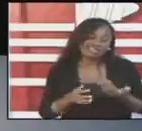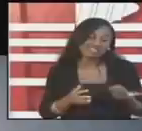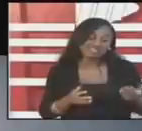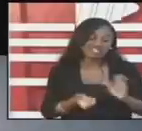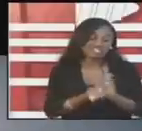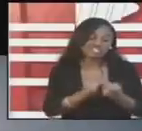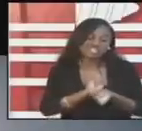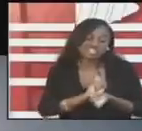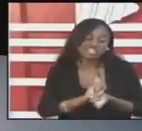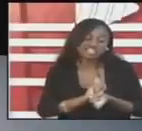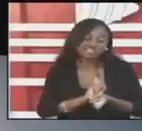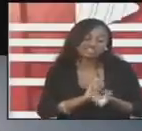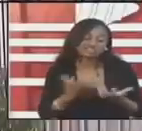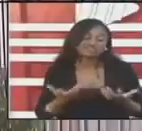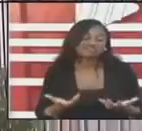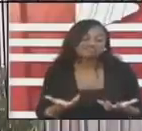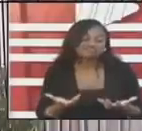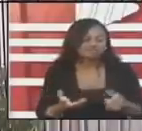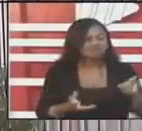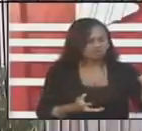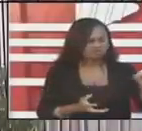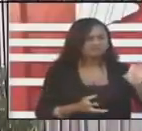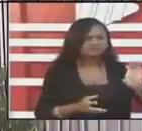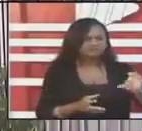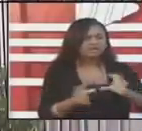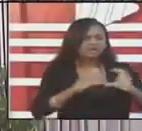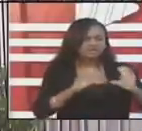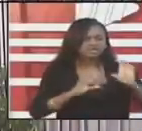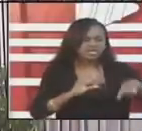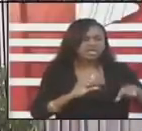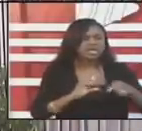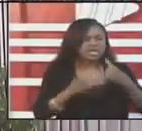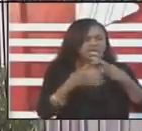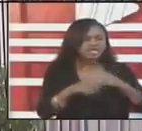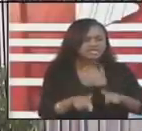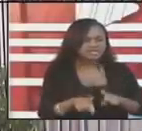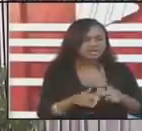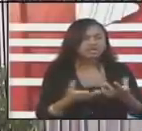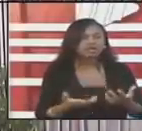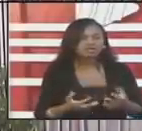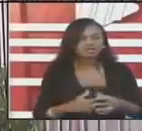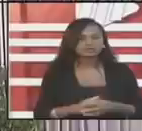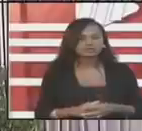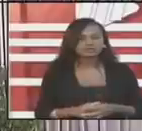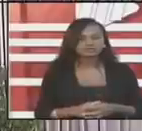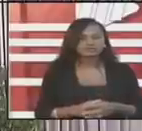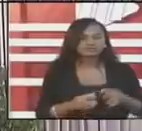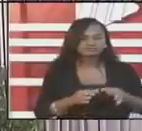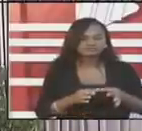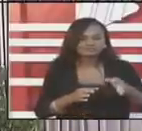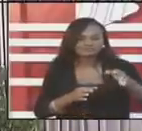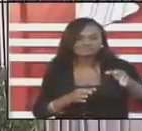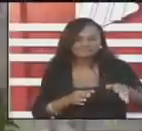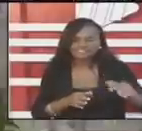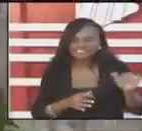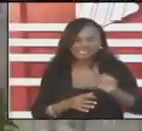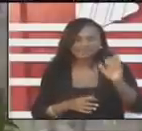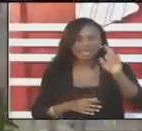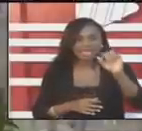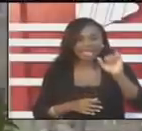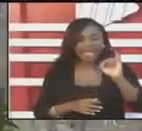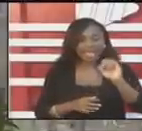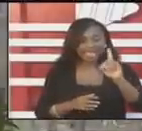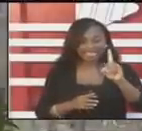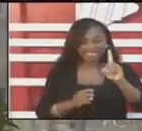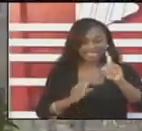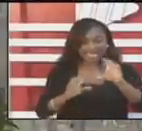office to sign the document. Okay, I could answer that. Actually, that was extended. We spoke about the ID cards. So